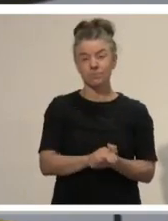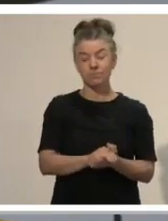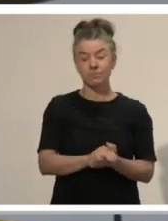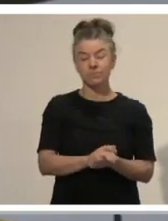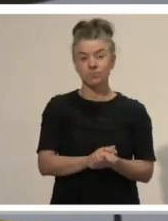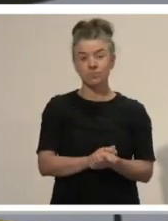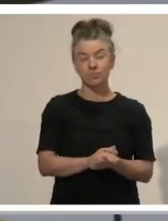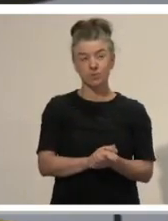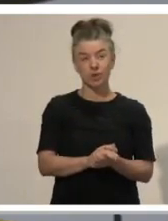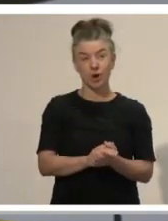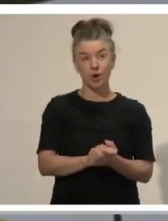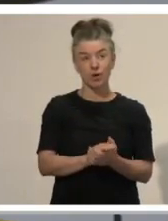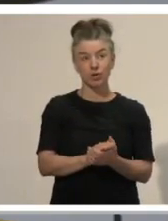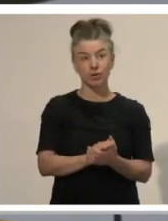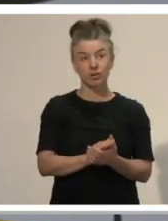less than